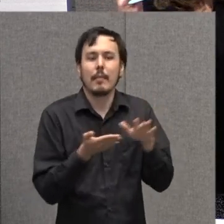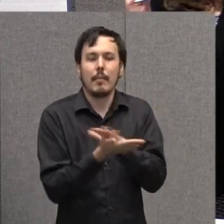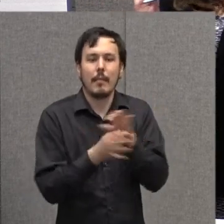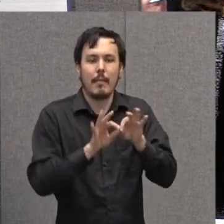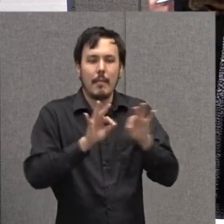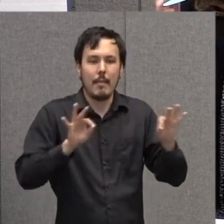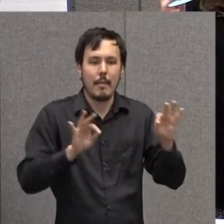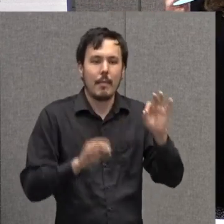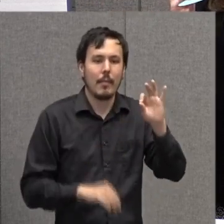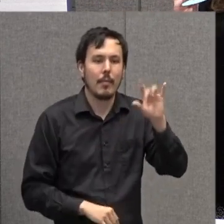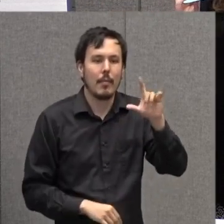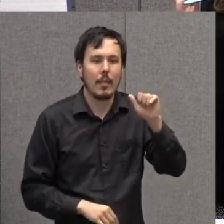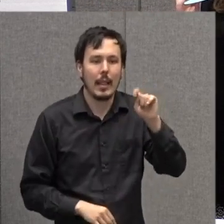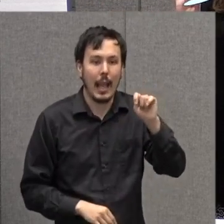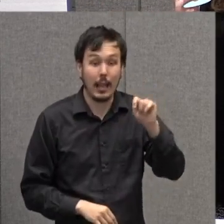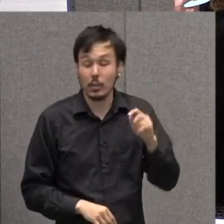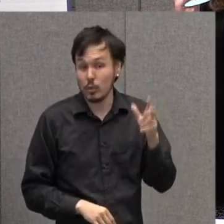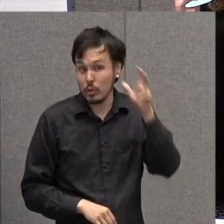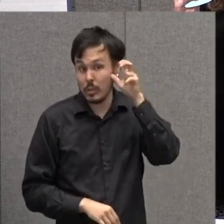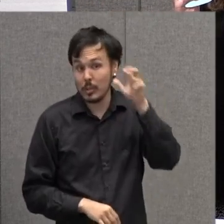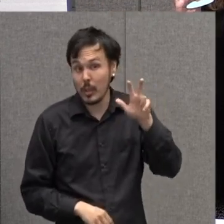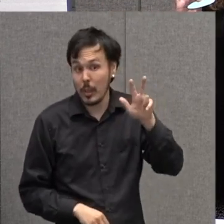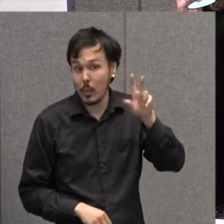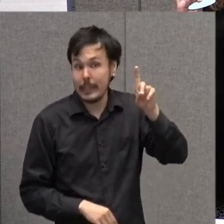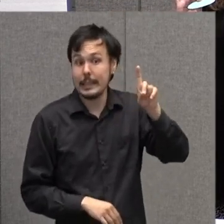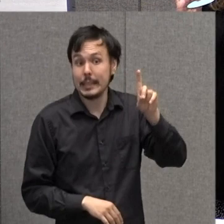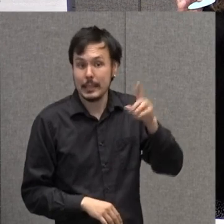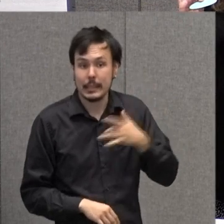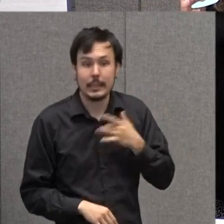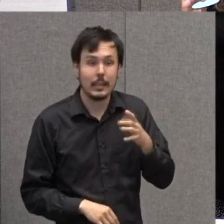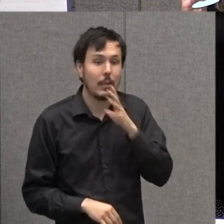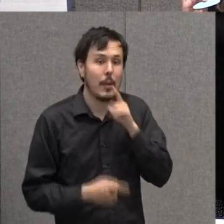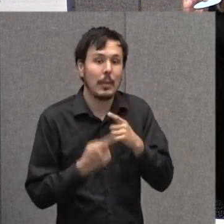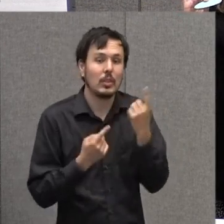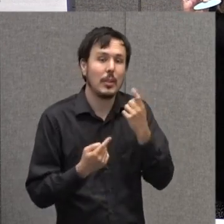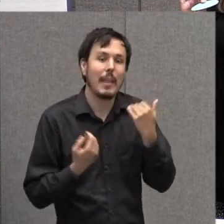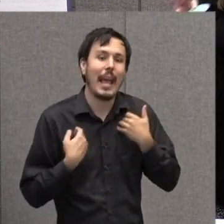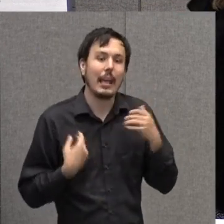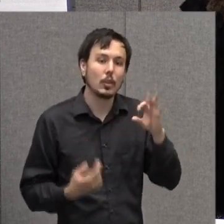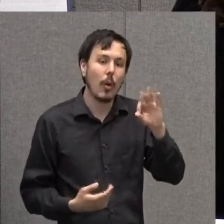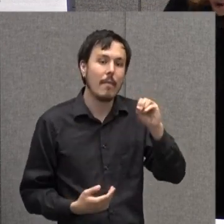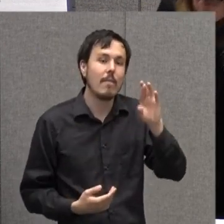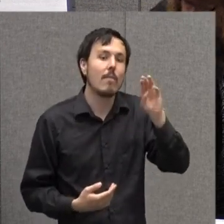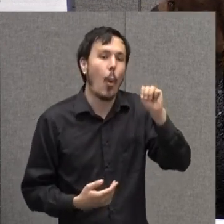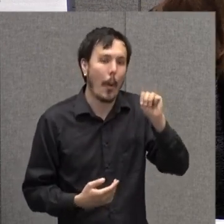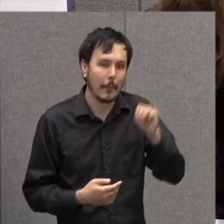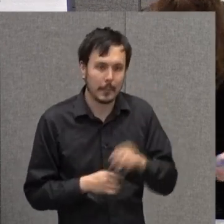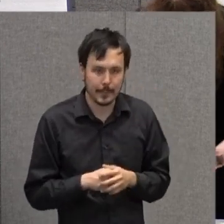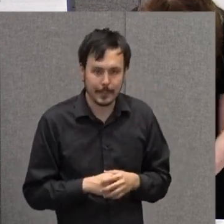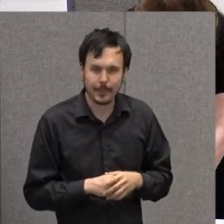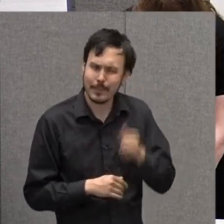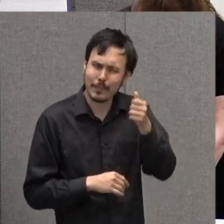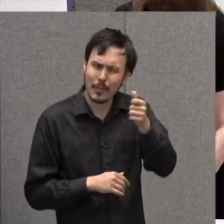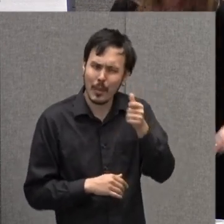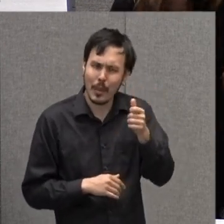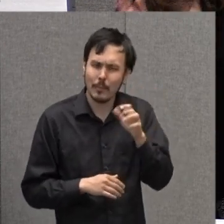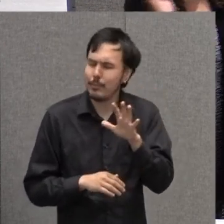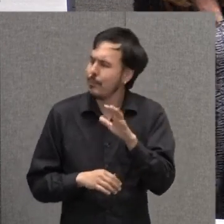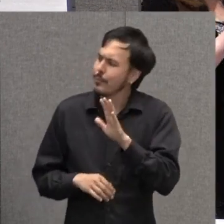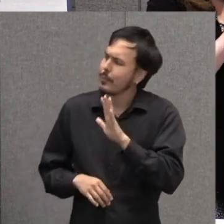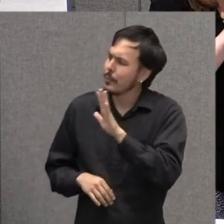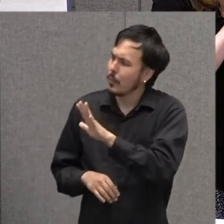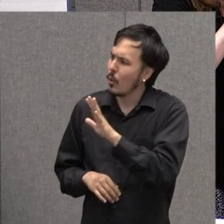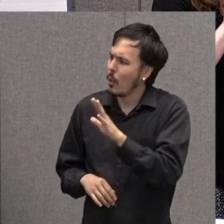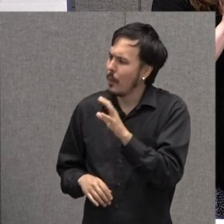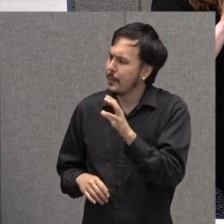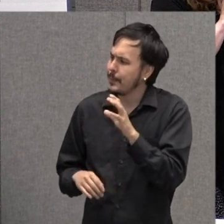hear somebody talking about 3D, you're generally talking about something that has form. What would you call, Mrs. Potter, what would you call